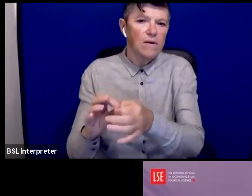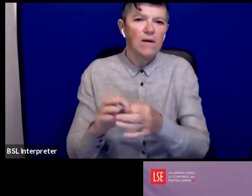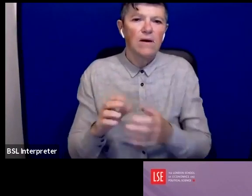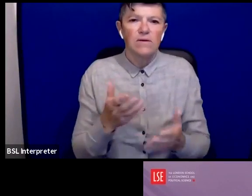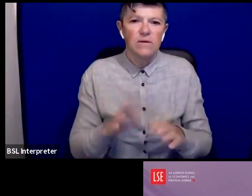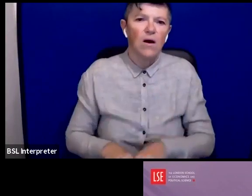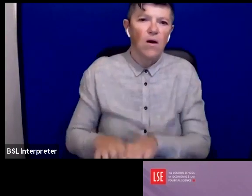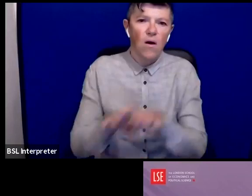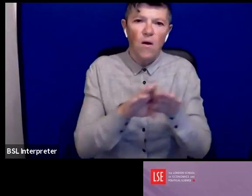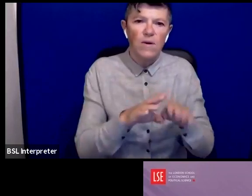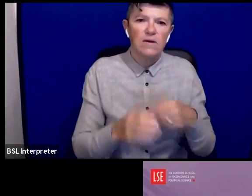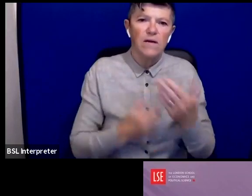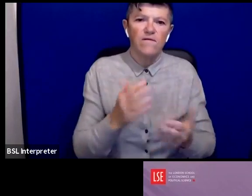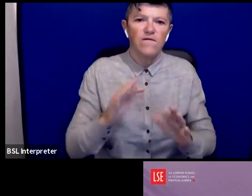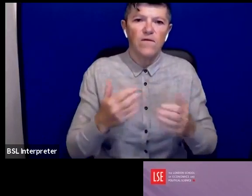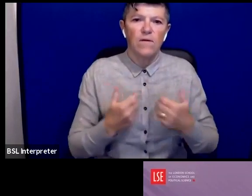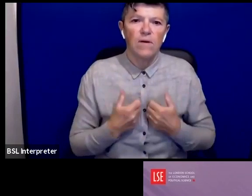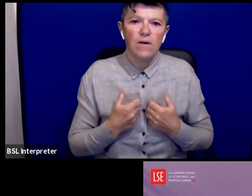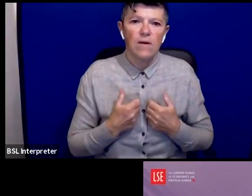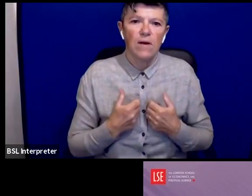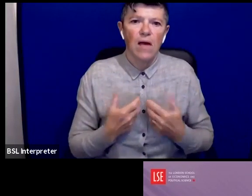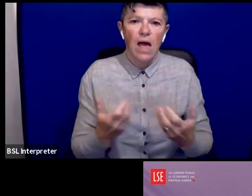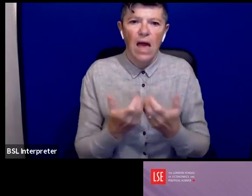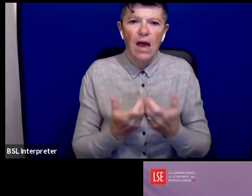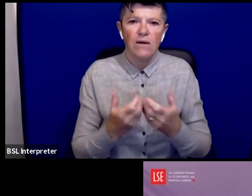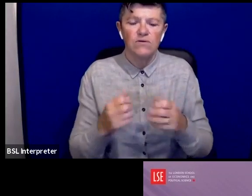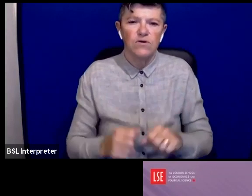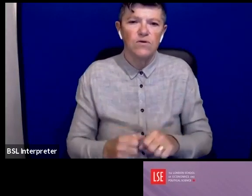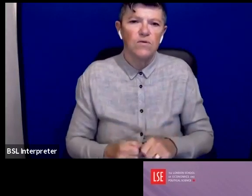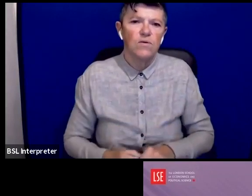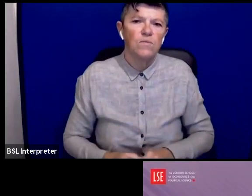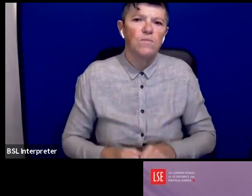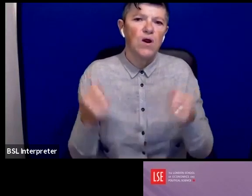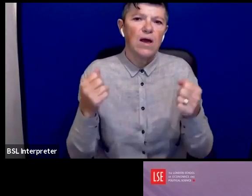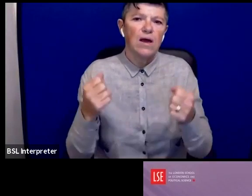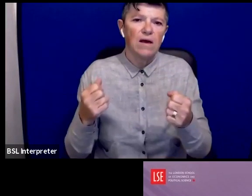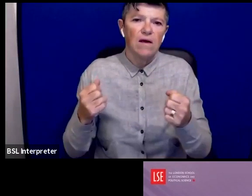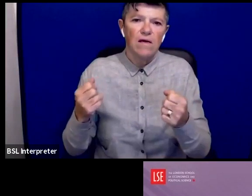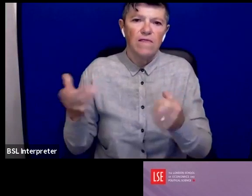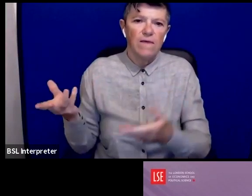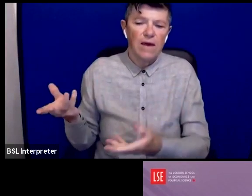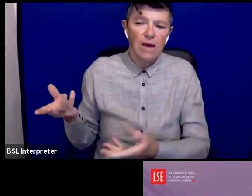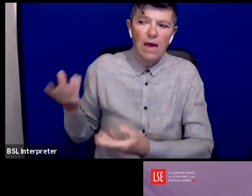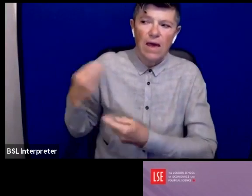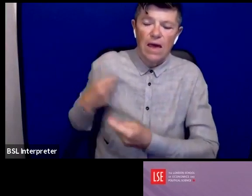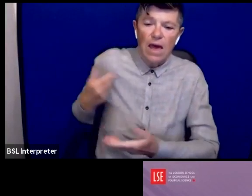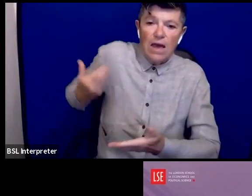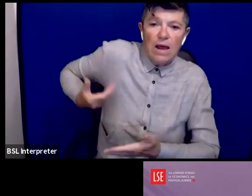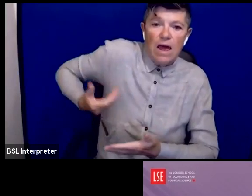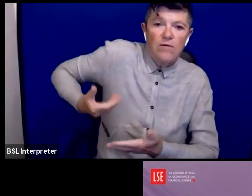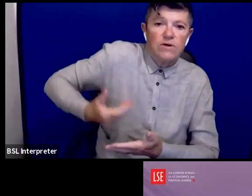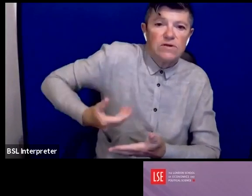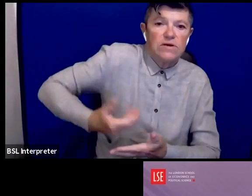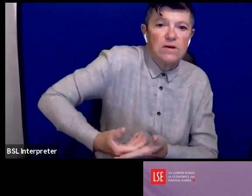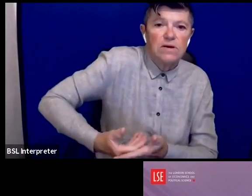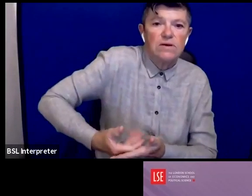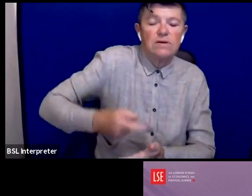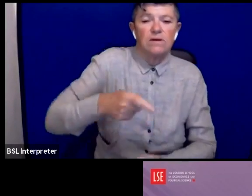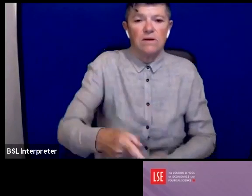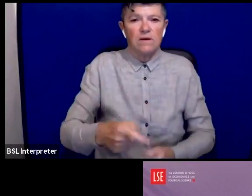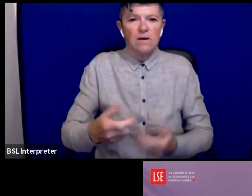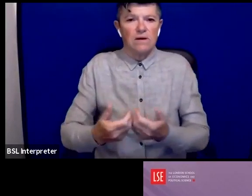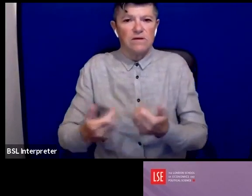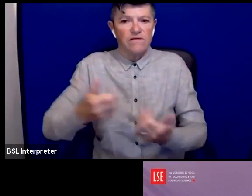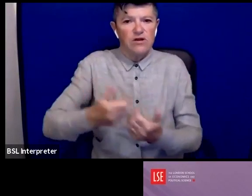how do you break the sort of inherited divisions that I think come from ethnic and racial